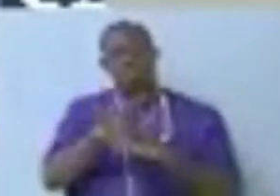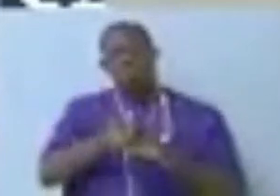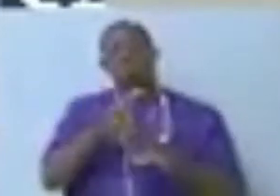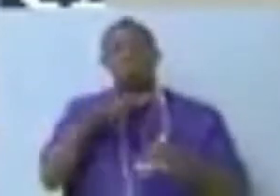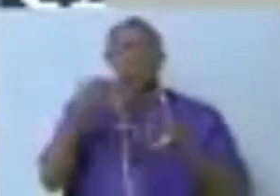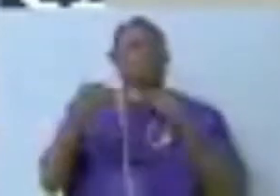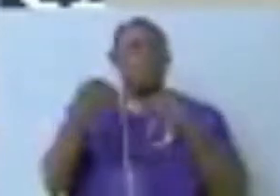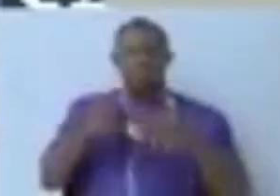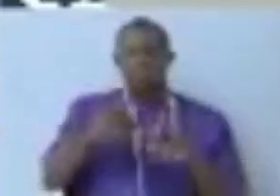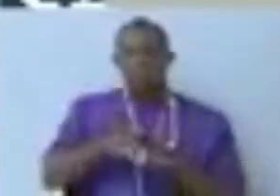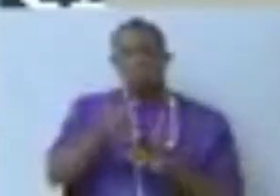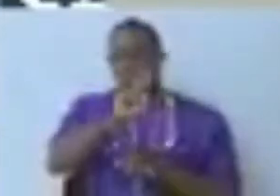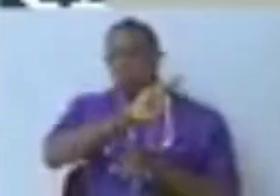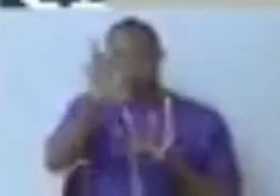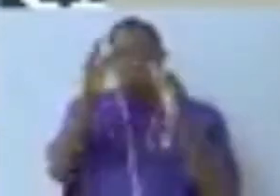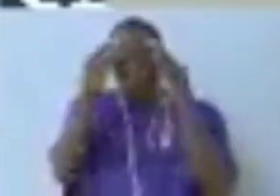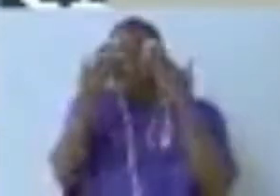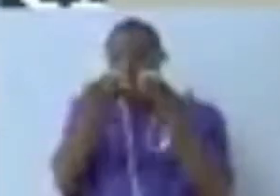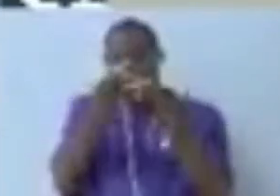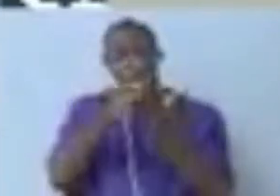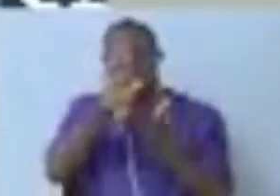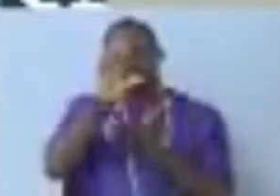do not know who carried them out?